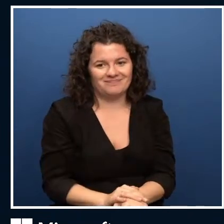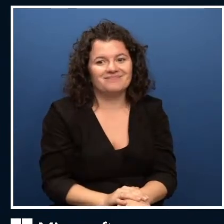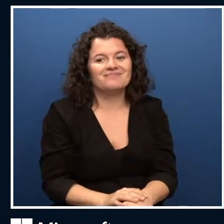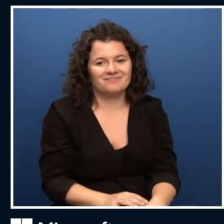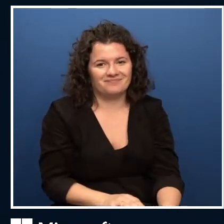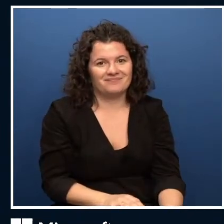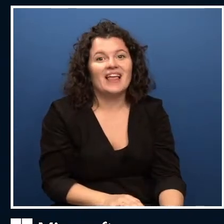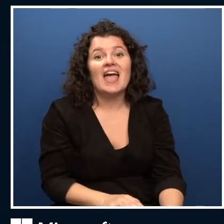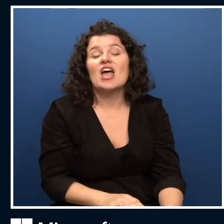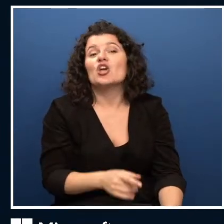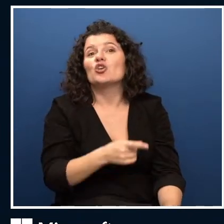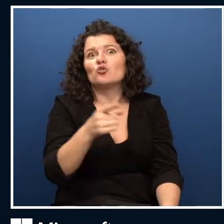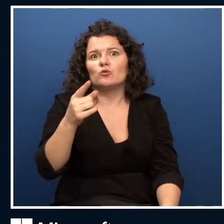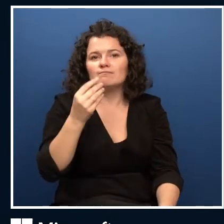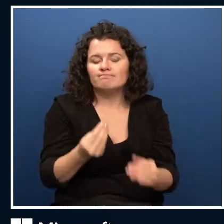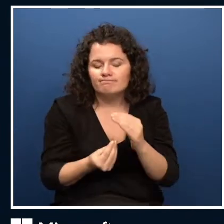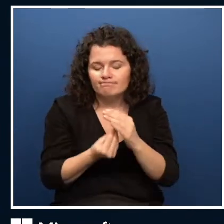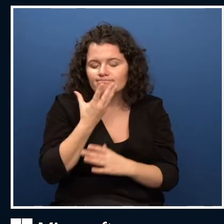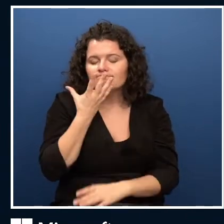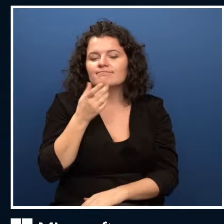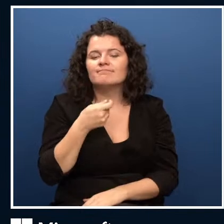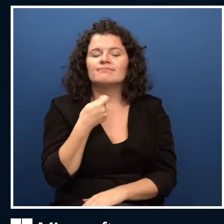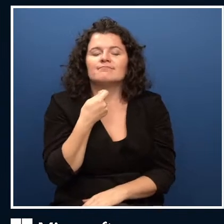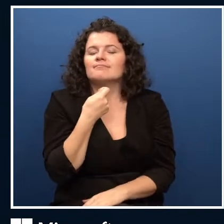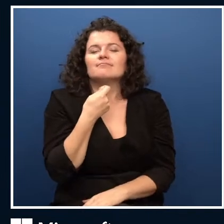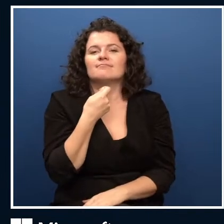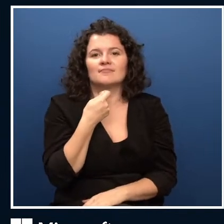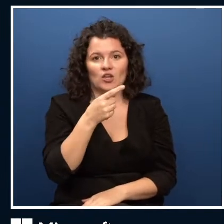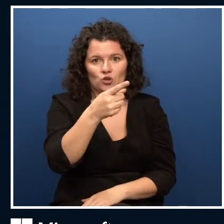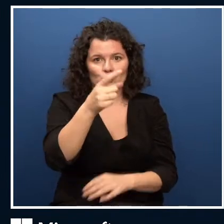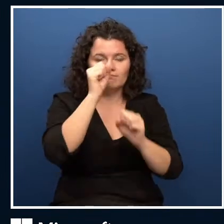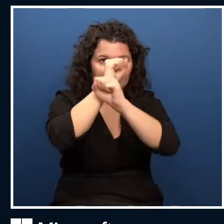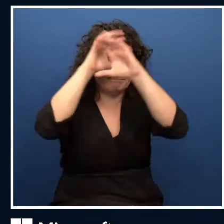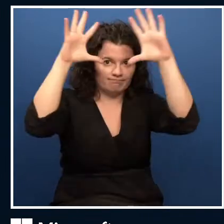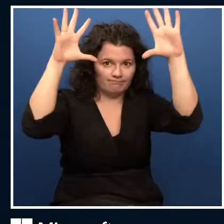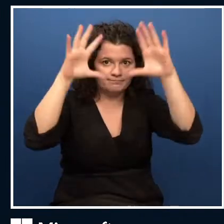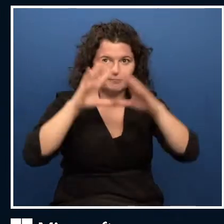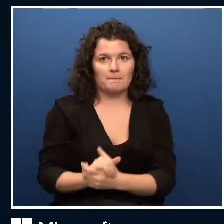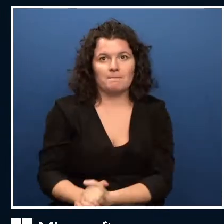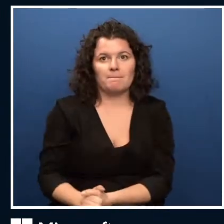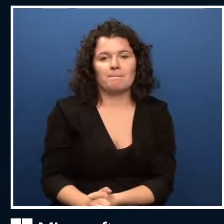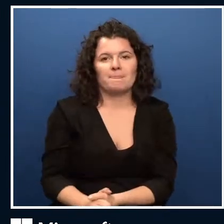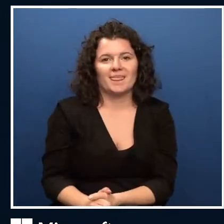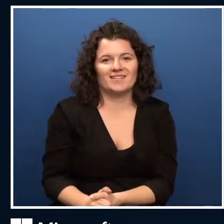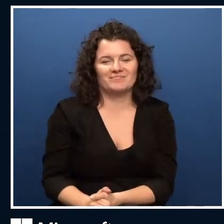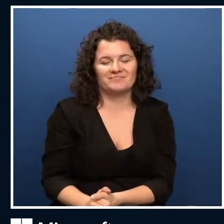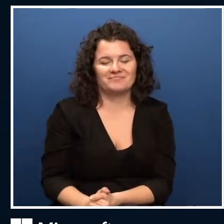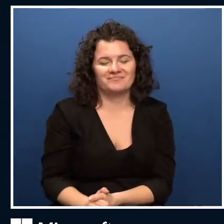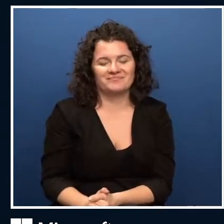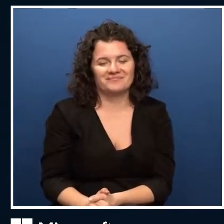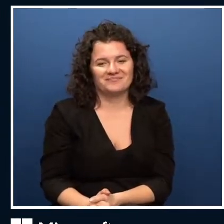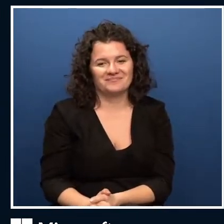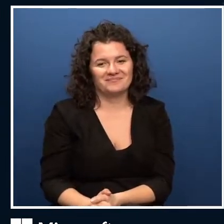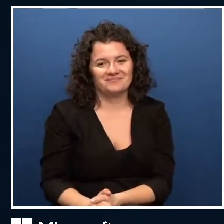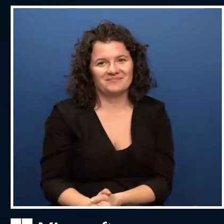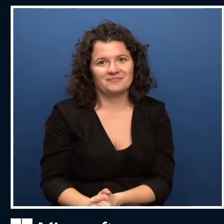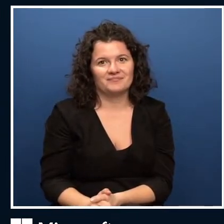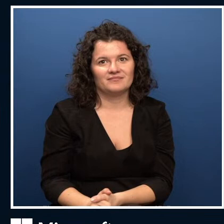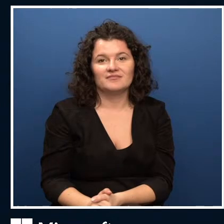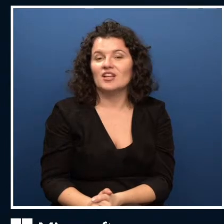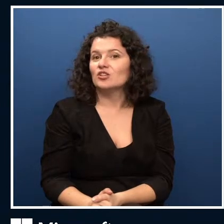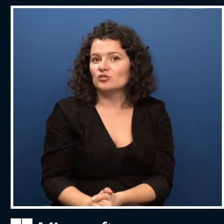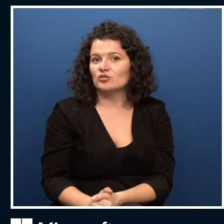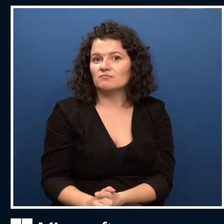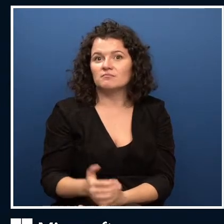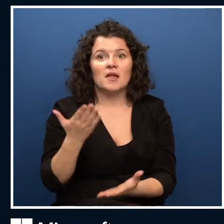And most of you out there would have most probably thought about a red colored rose, which is the most common